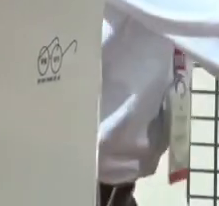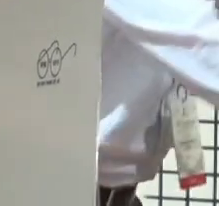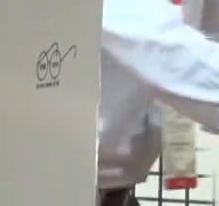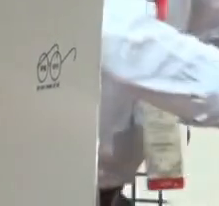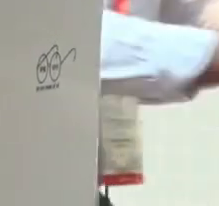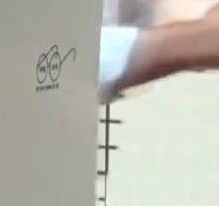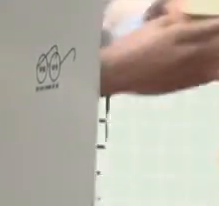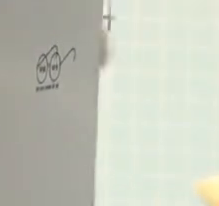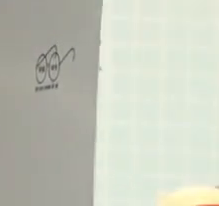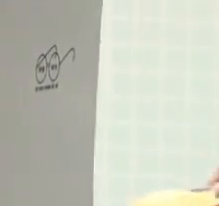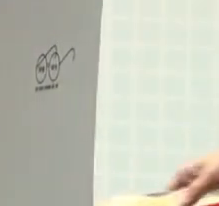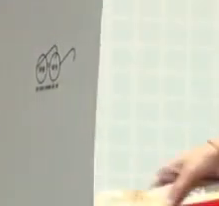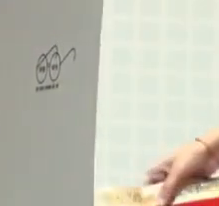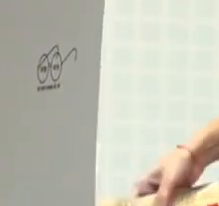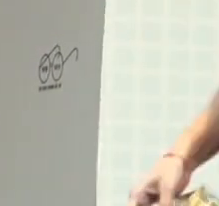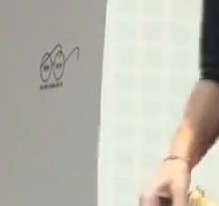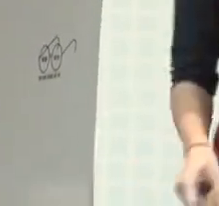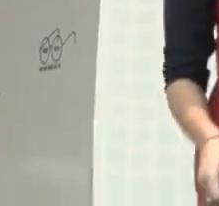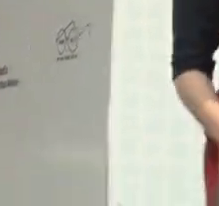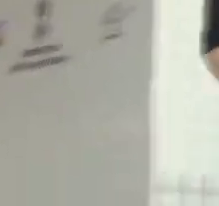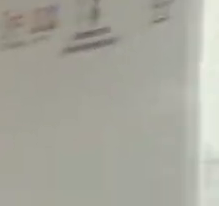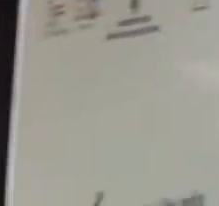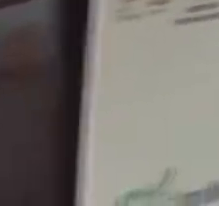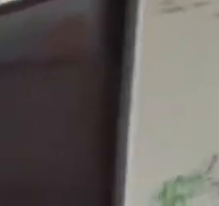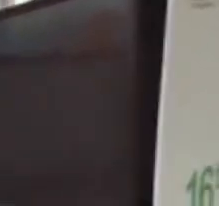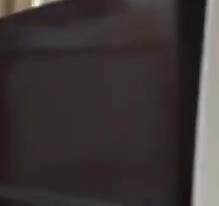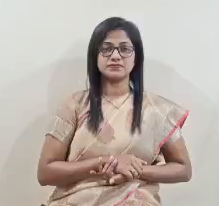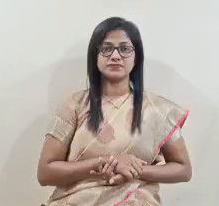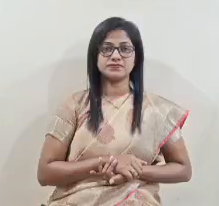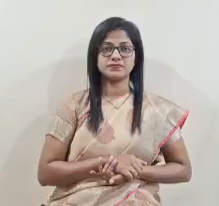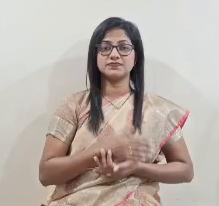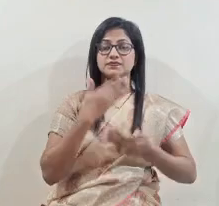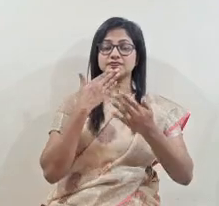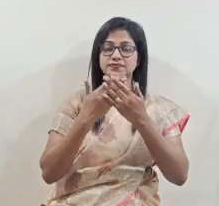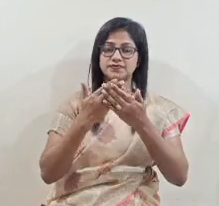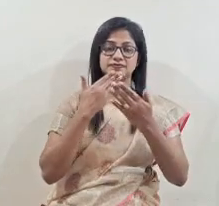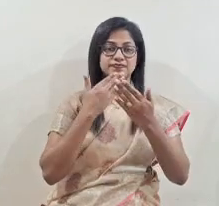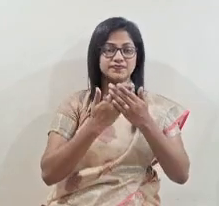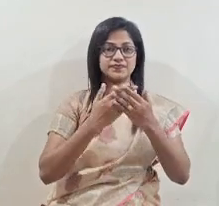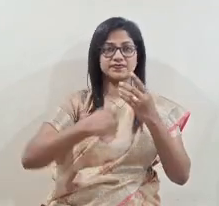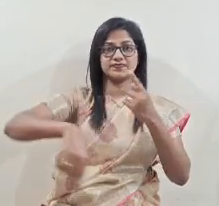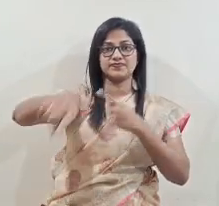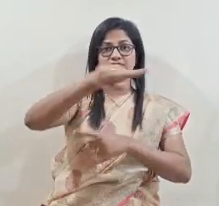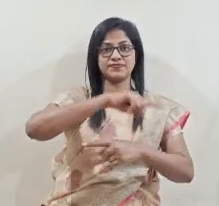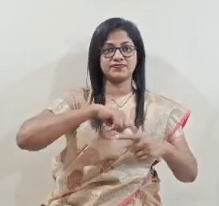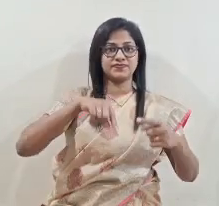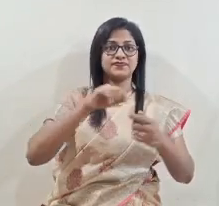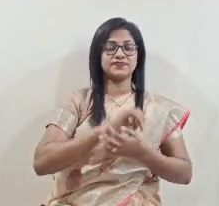Thank you.